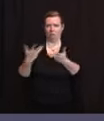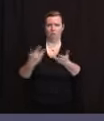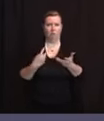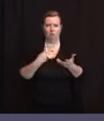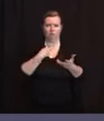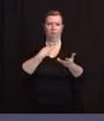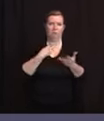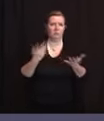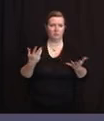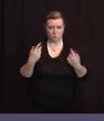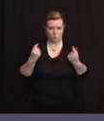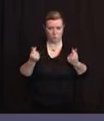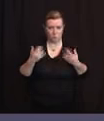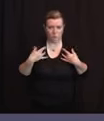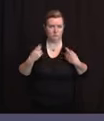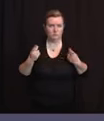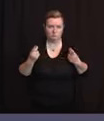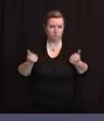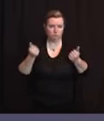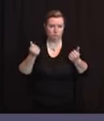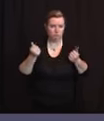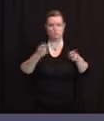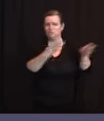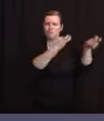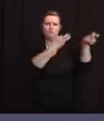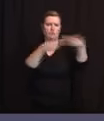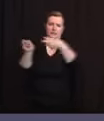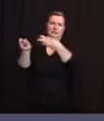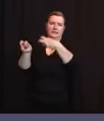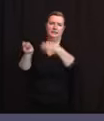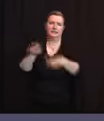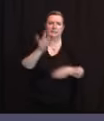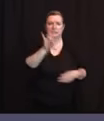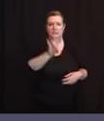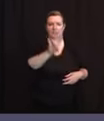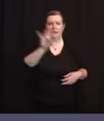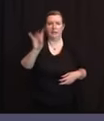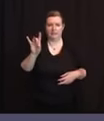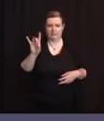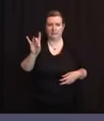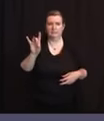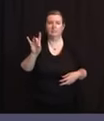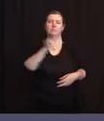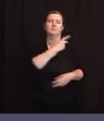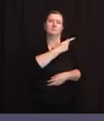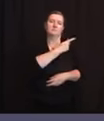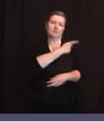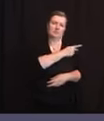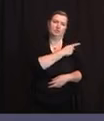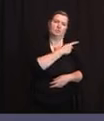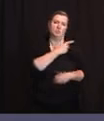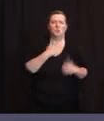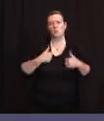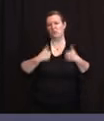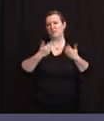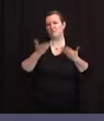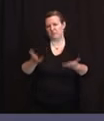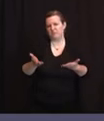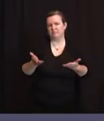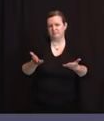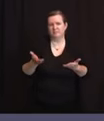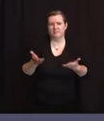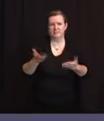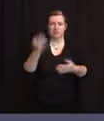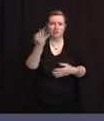arranged for transfer of 78 residents that Friday evening to